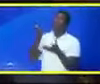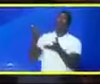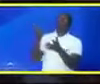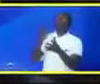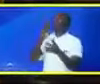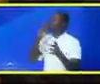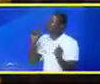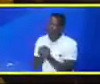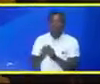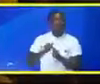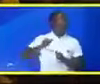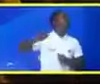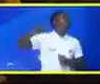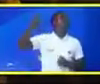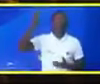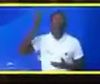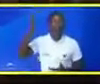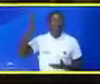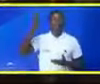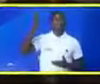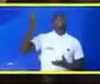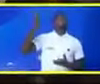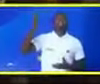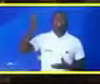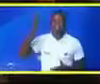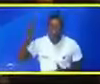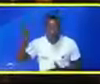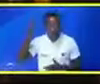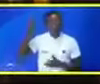Just wanna be with you.